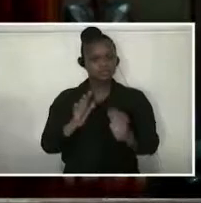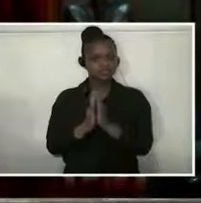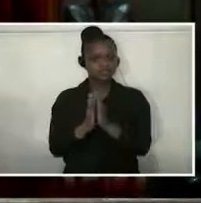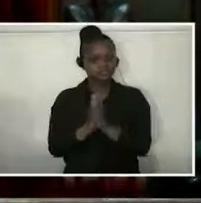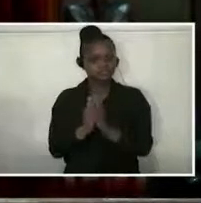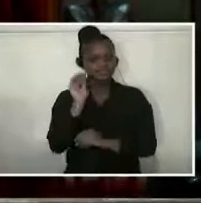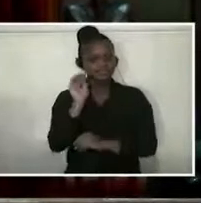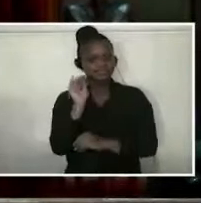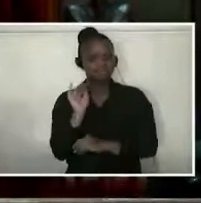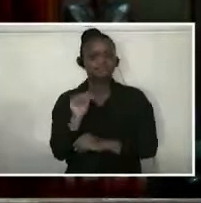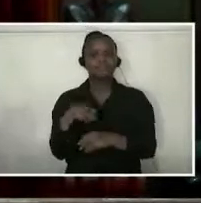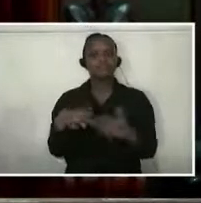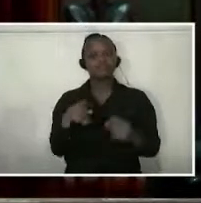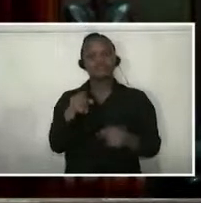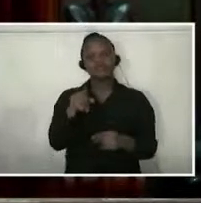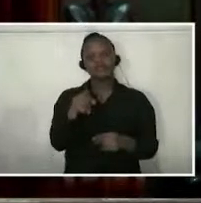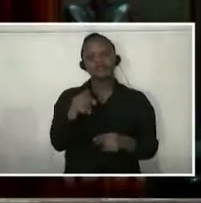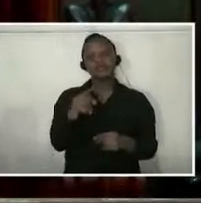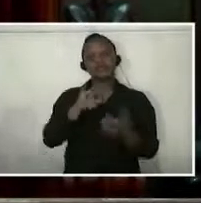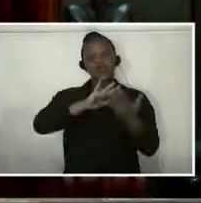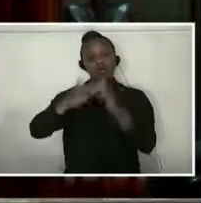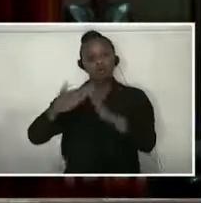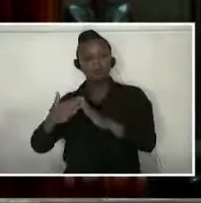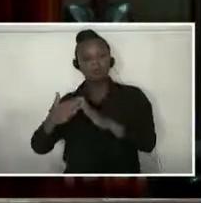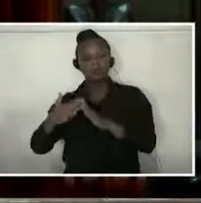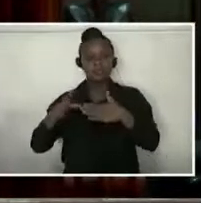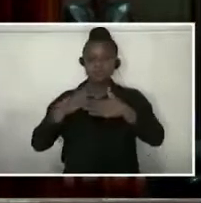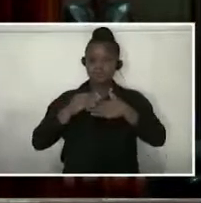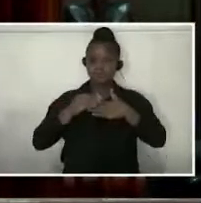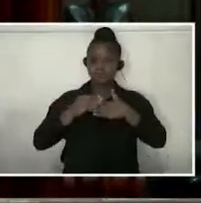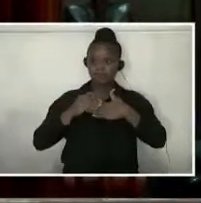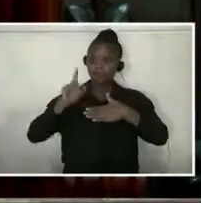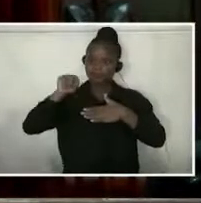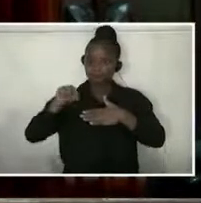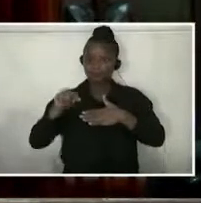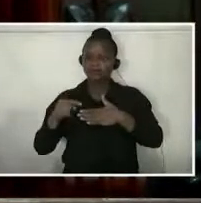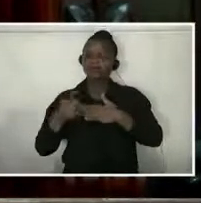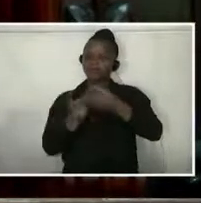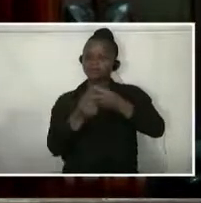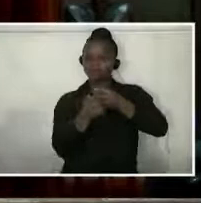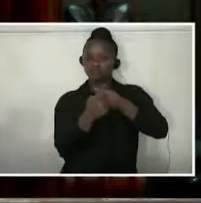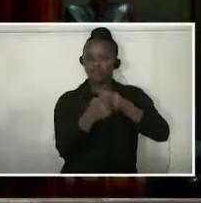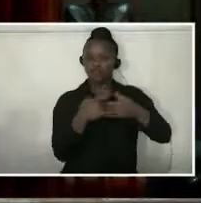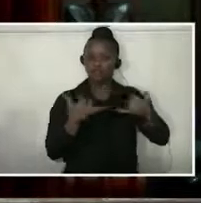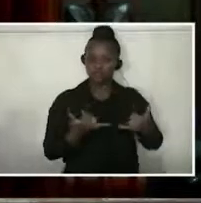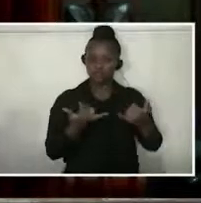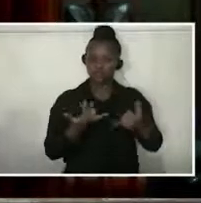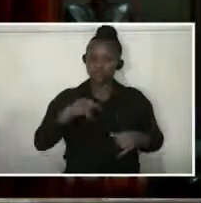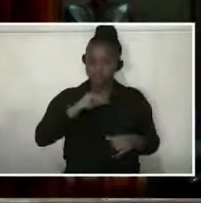members or community members from her constituency to be part of the debate. We recognize them